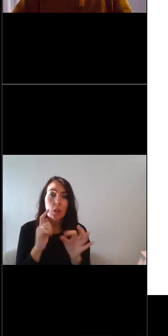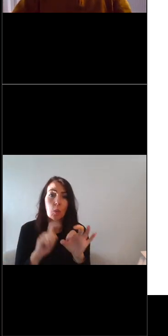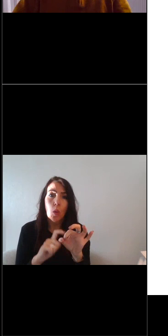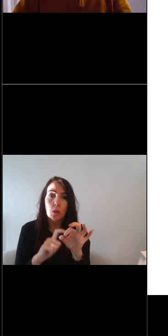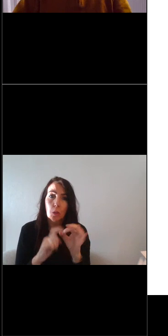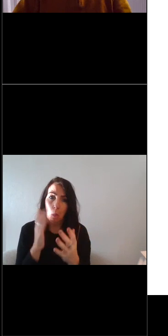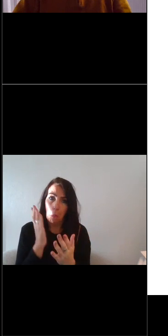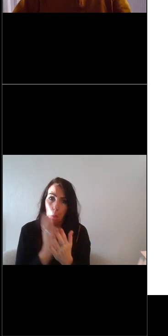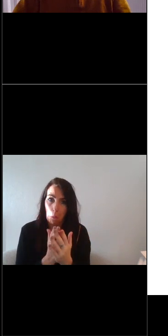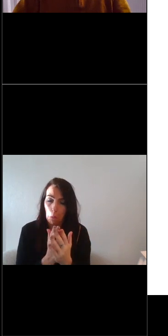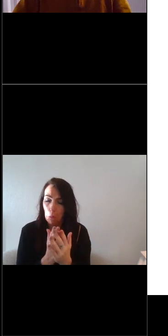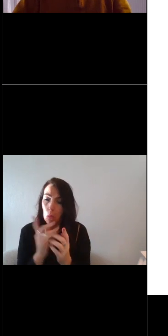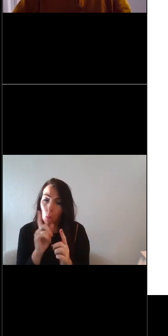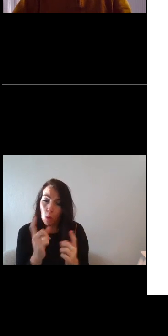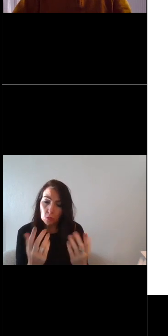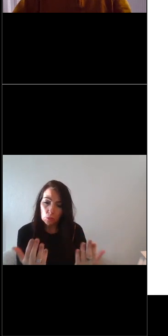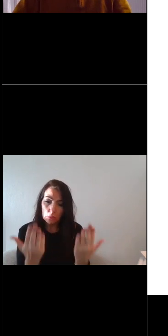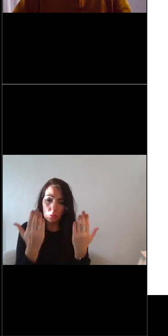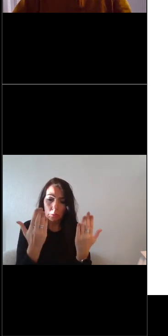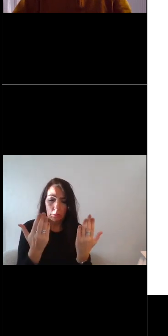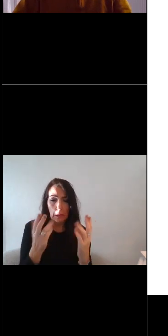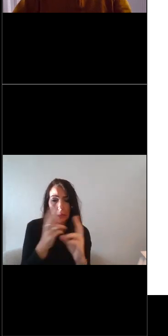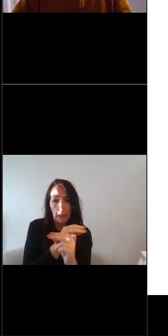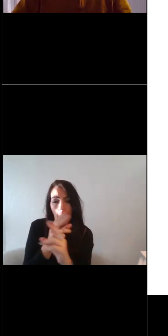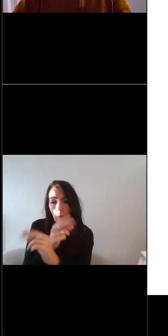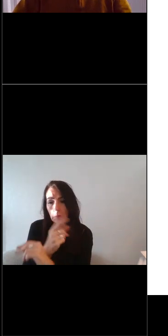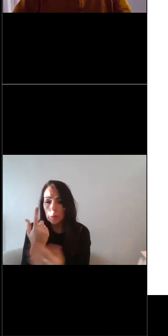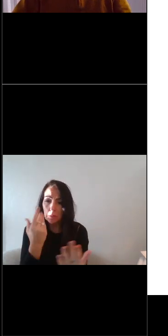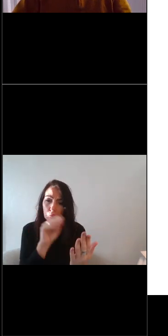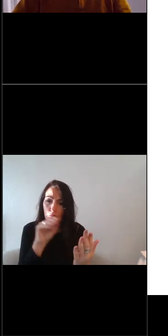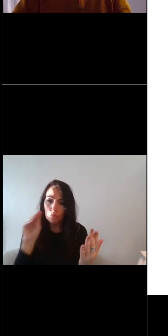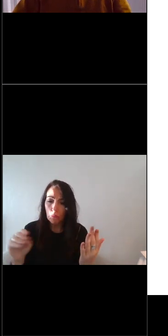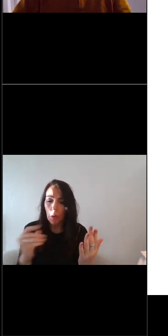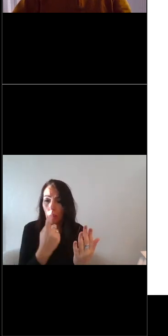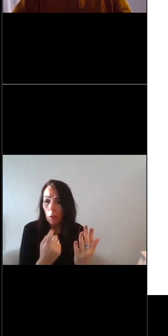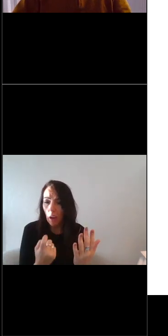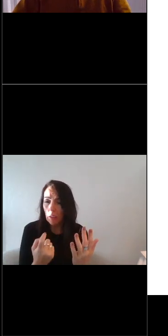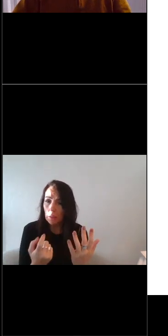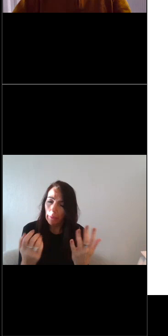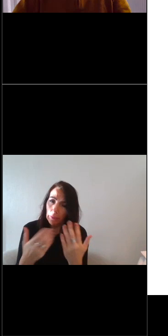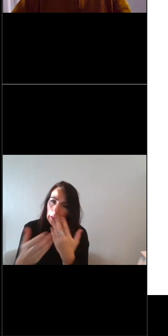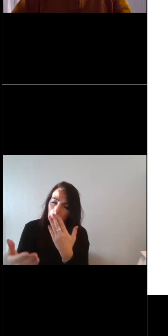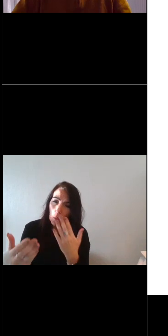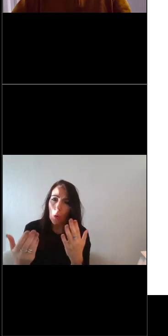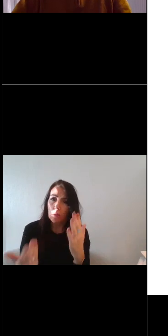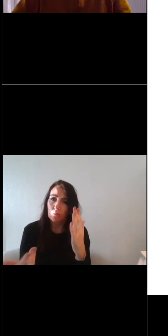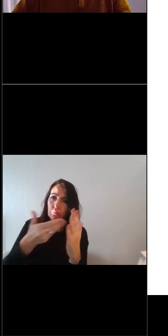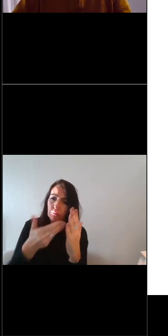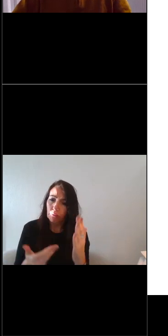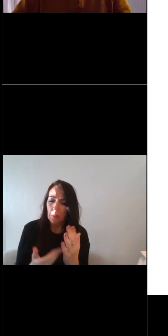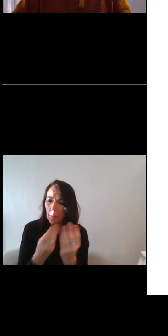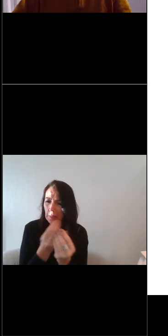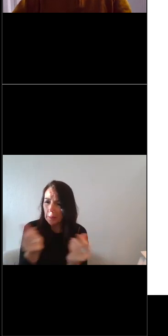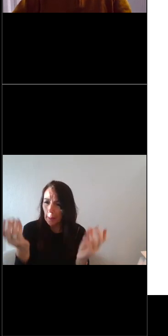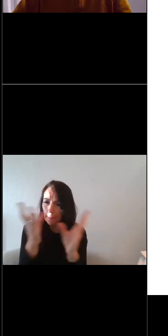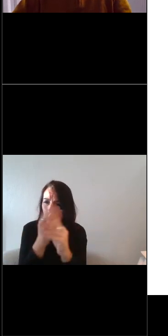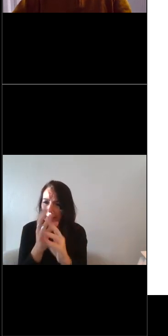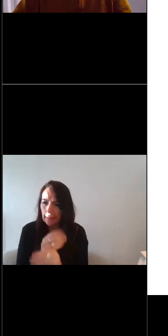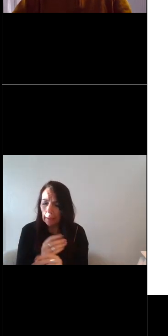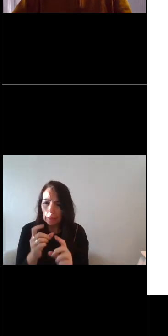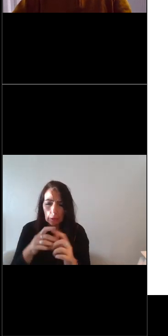what is there, what gaps there may be. If your data's not robust, if there's bits missing, if it's confused,